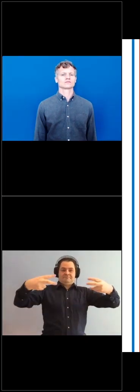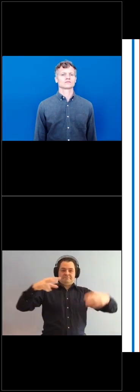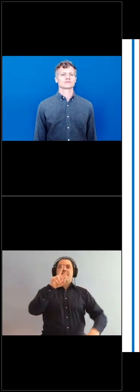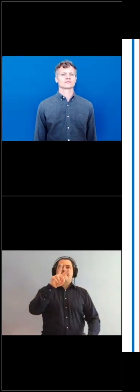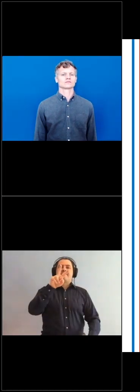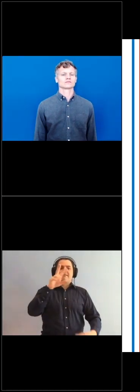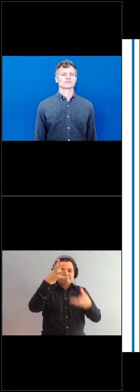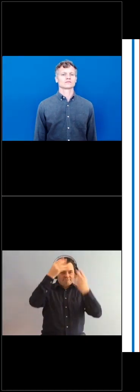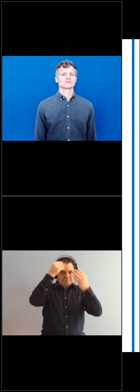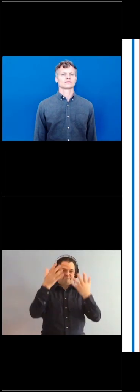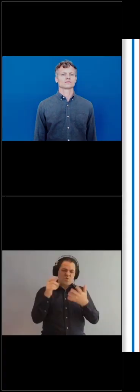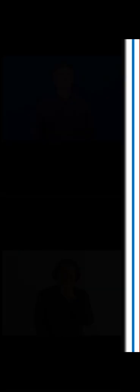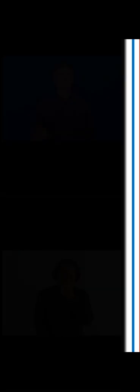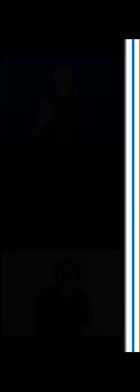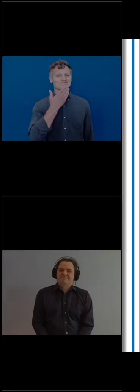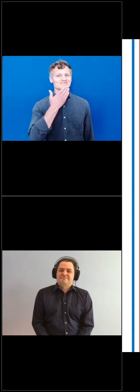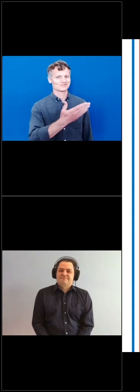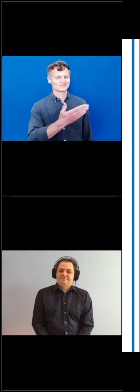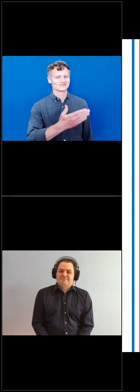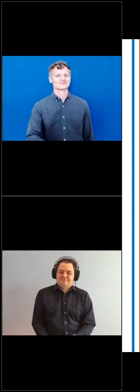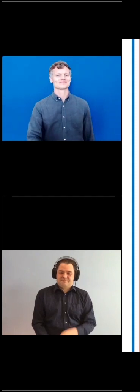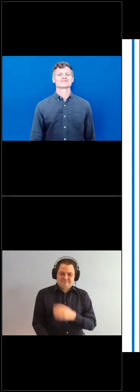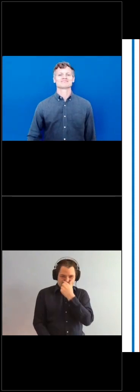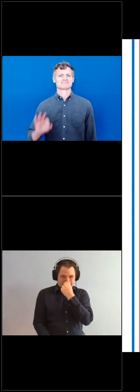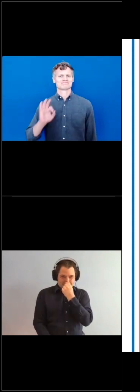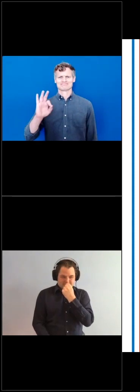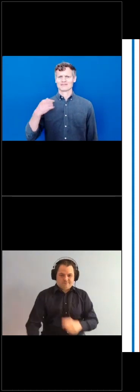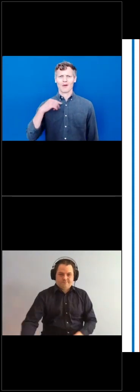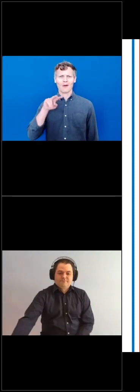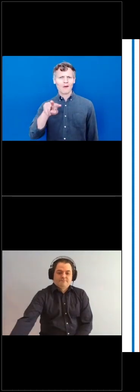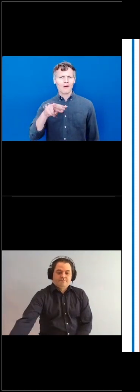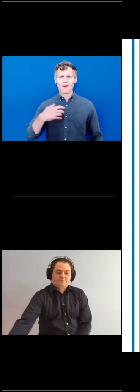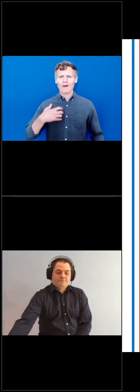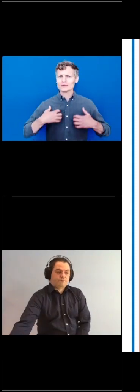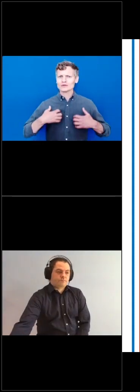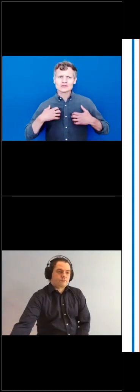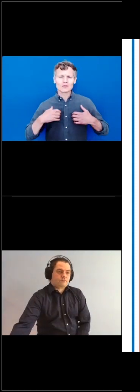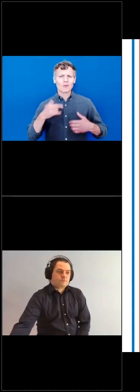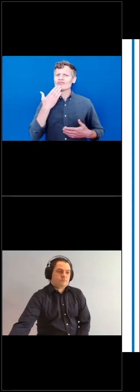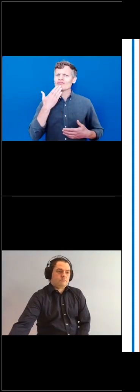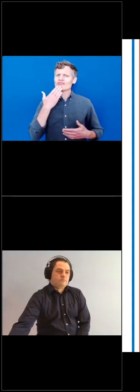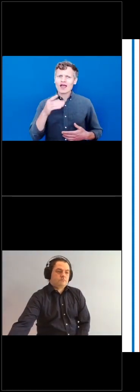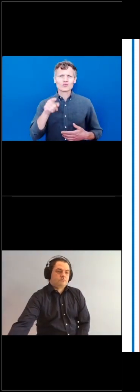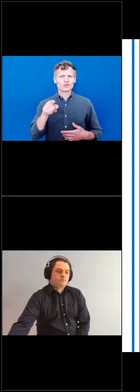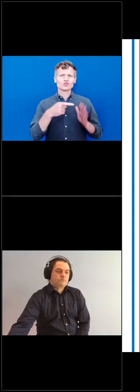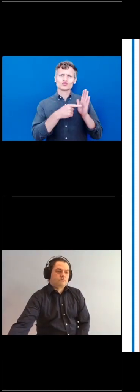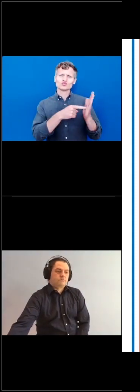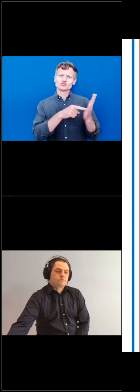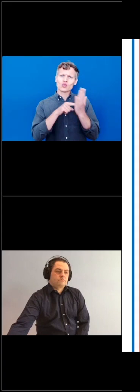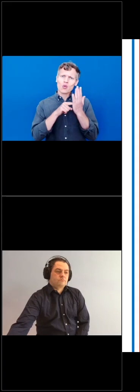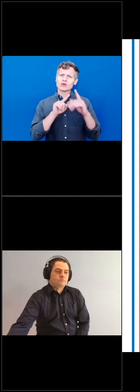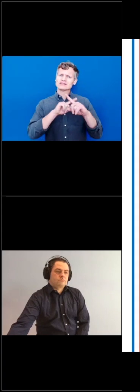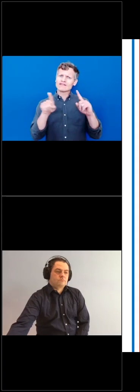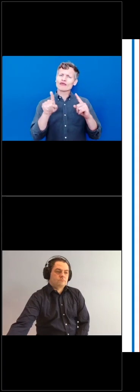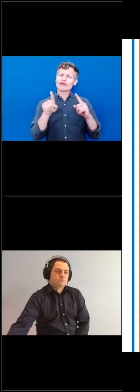Thank you, Xian. Thank you, Chushu. This was really interesting. And yeah, thanks for highlighting those barriers and recommendations,